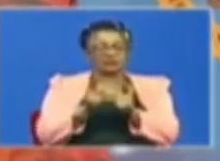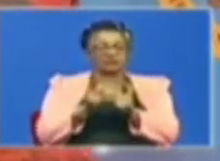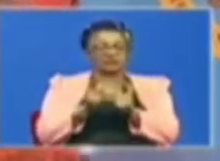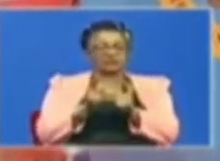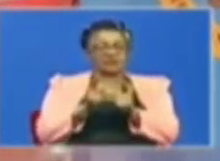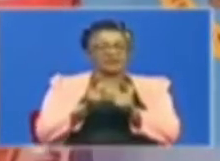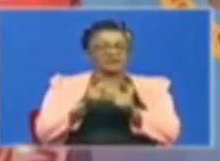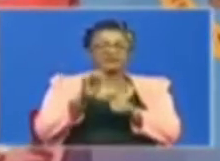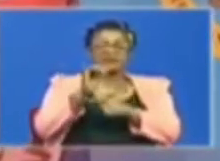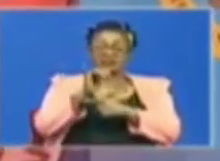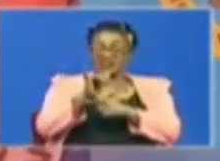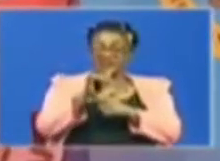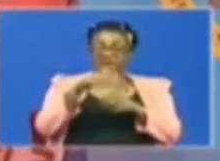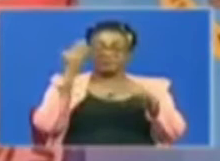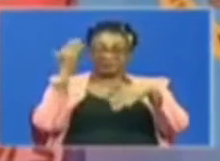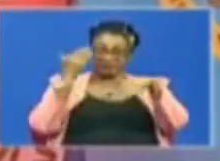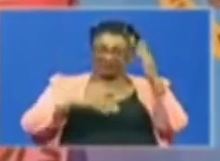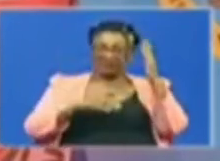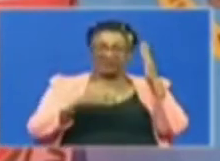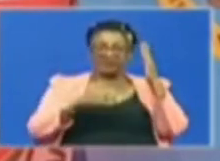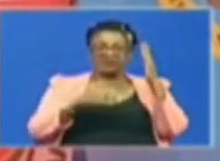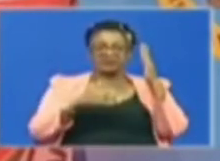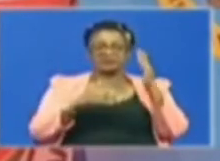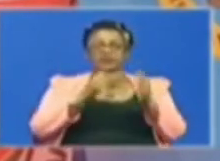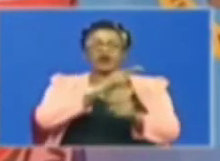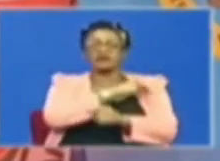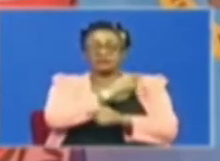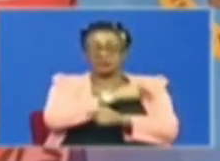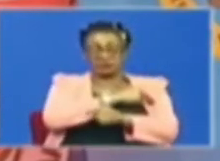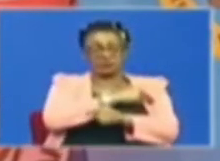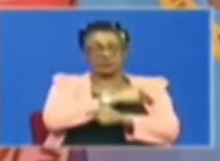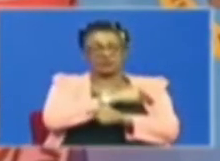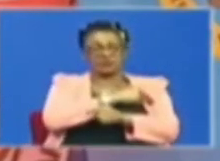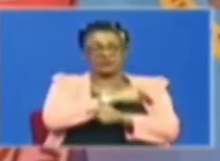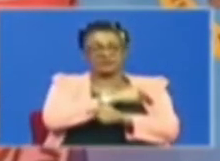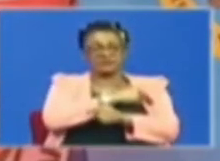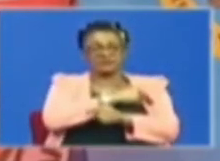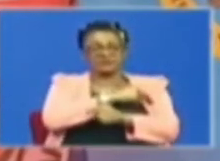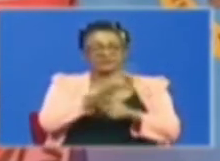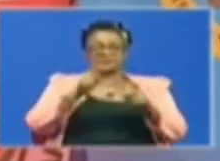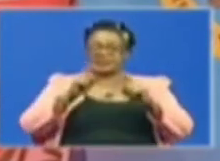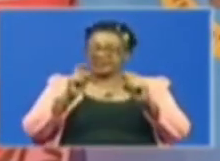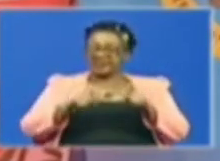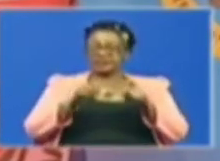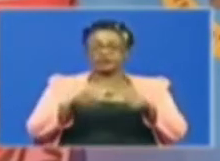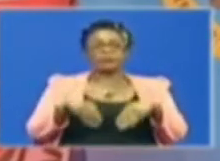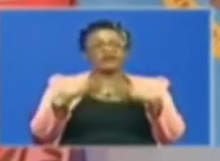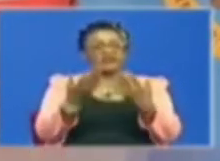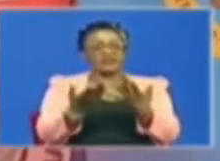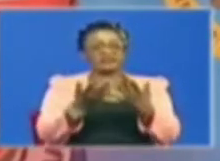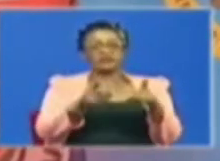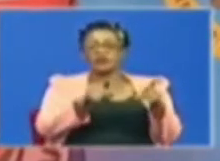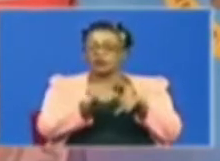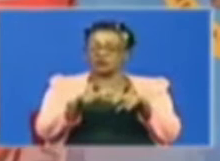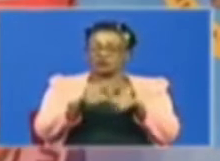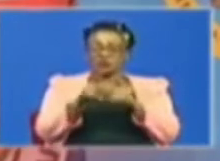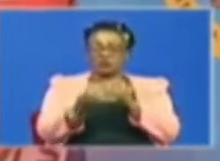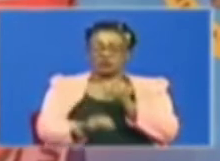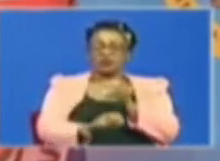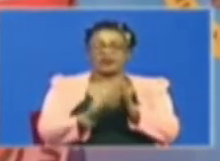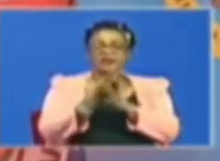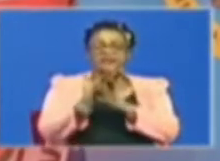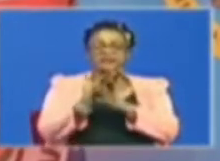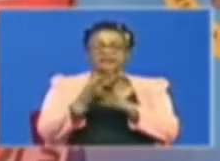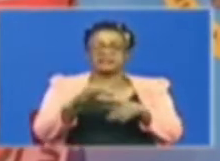that university into a hospital. And the need to provide, and you also created a